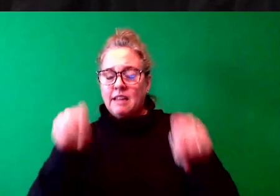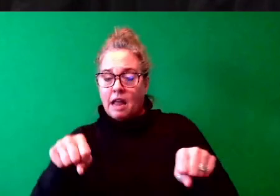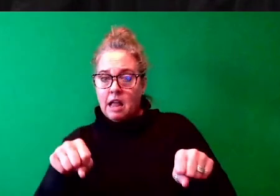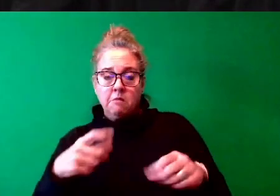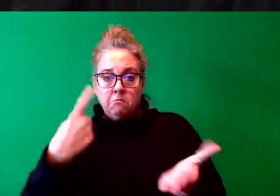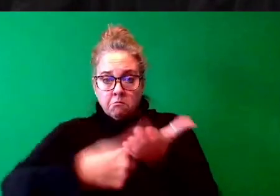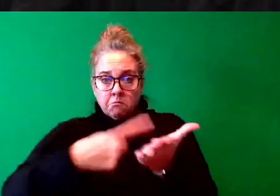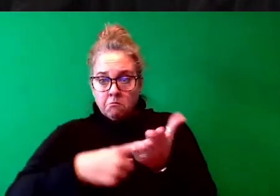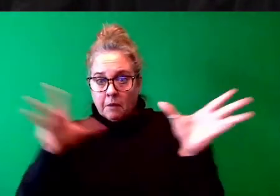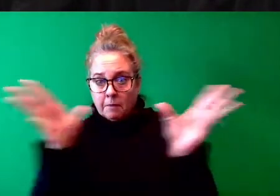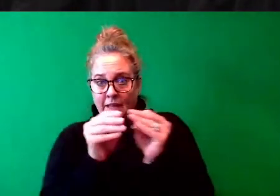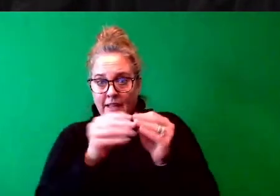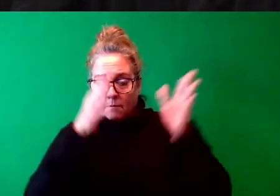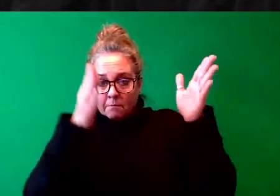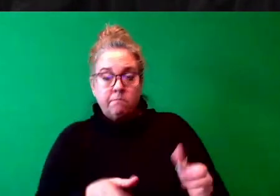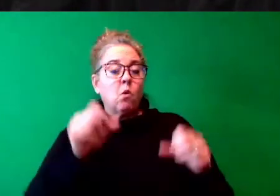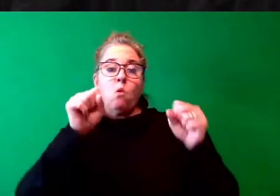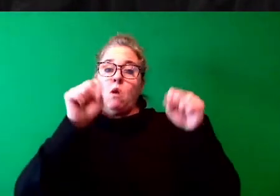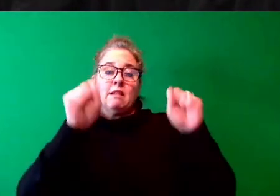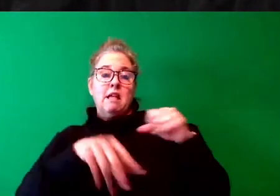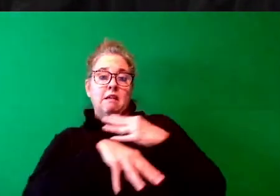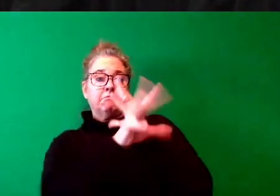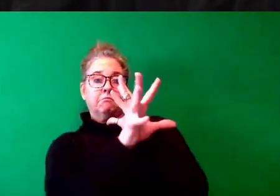to keep the idea of a